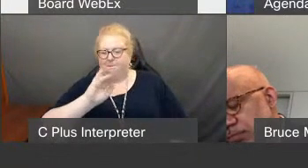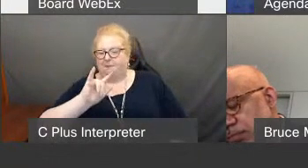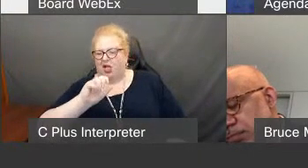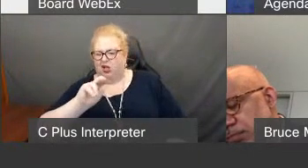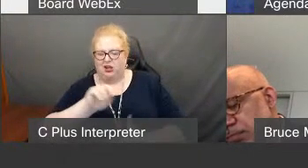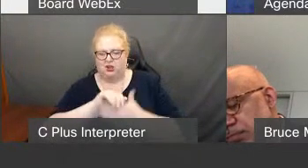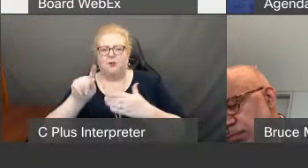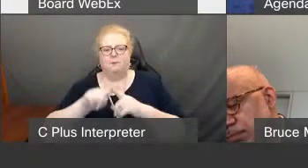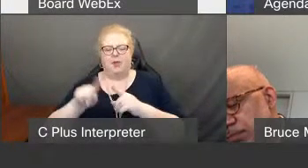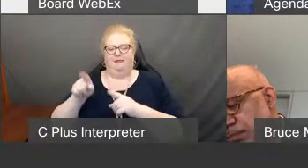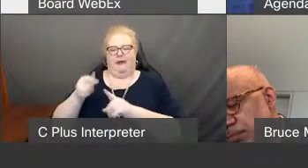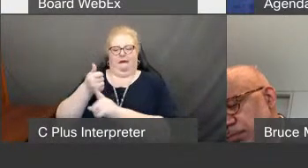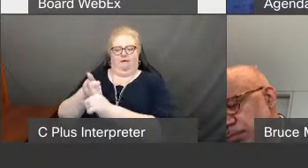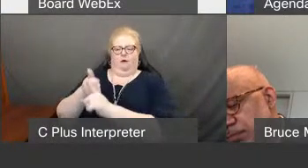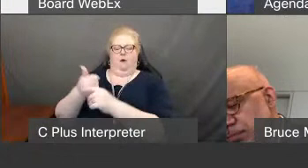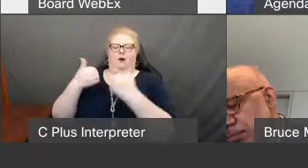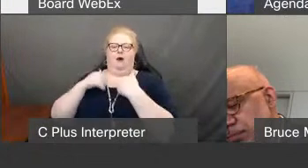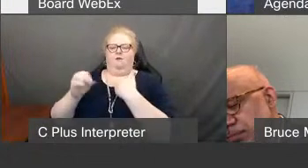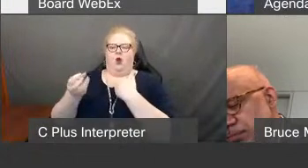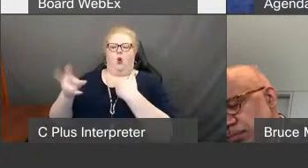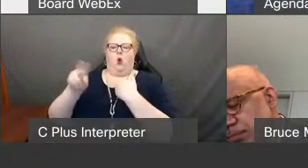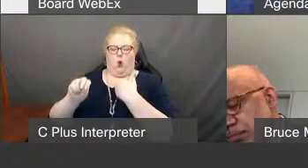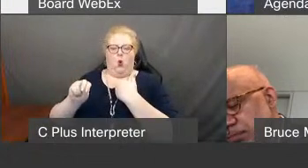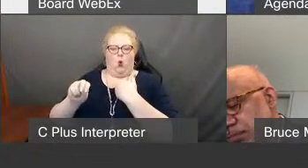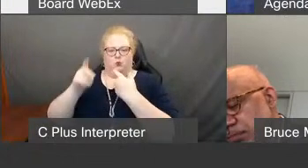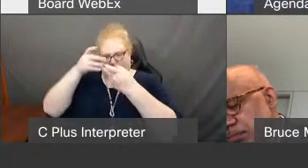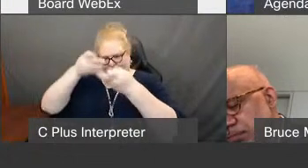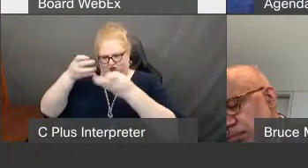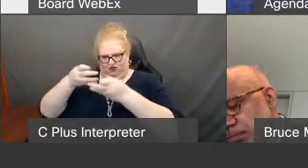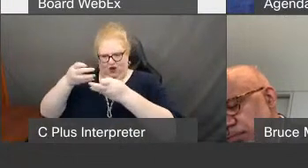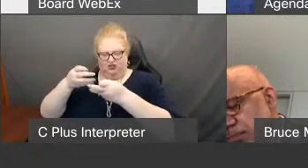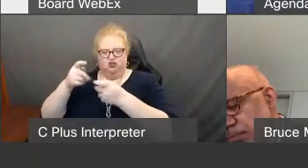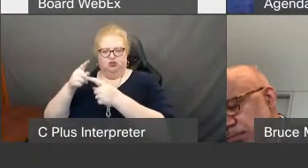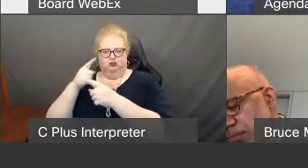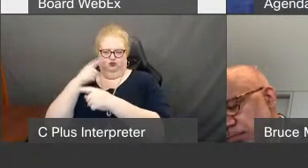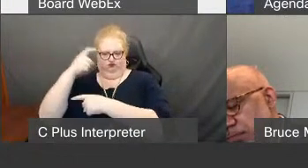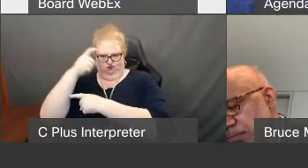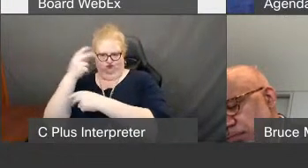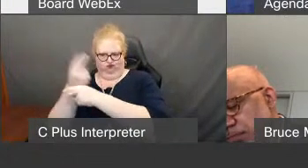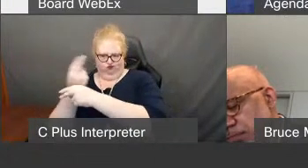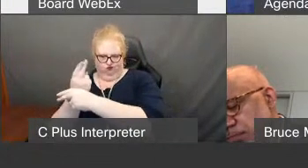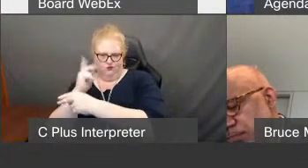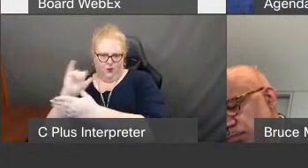that nature from that standpoint. So just wanted to share that. Director Webb.